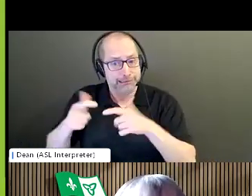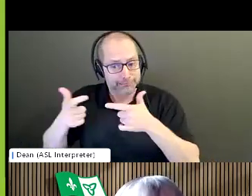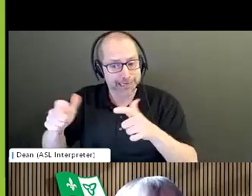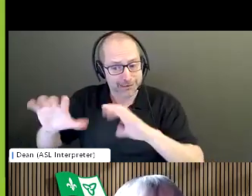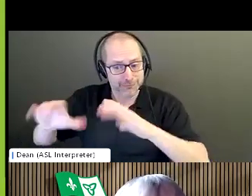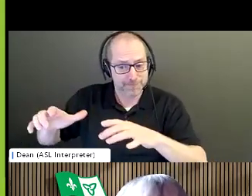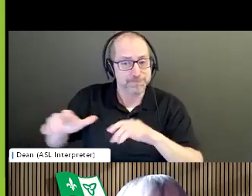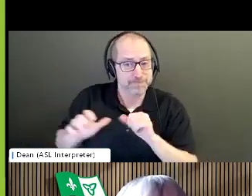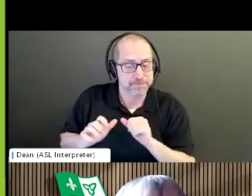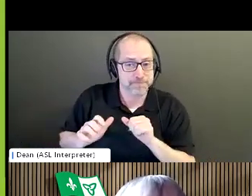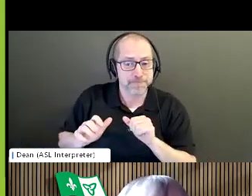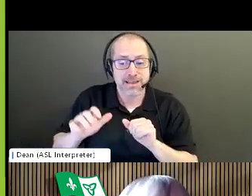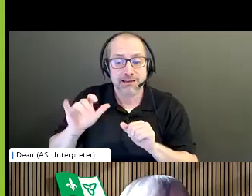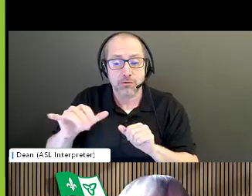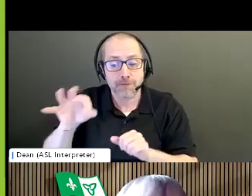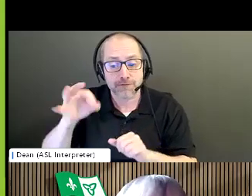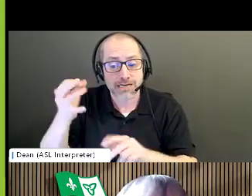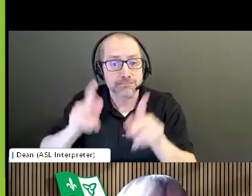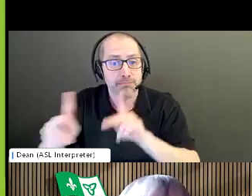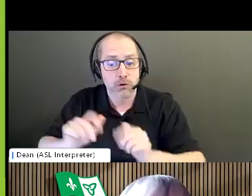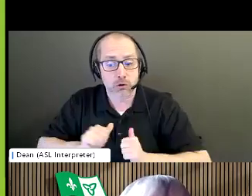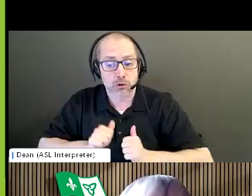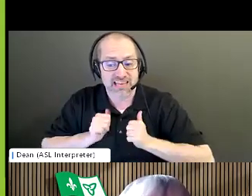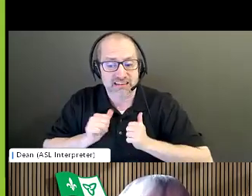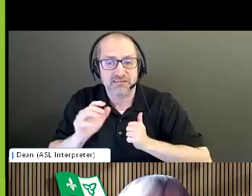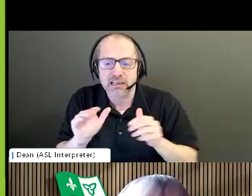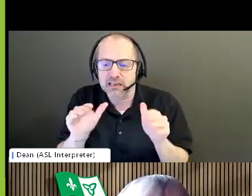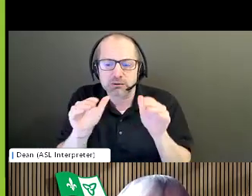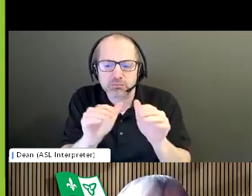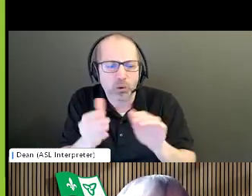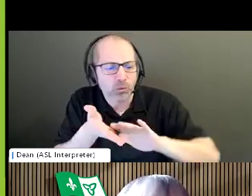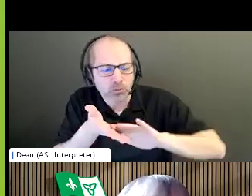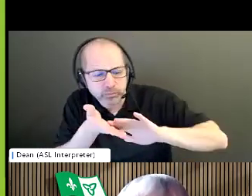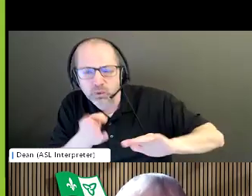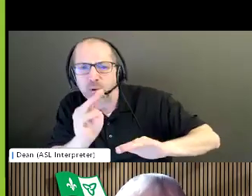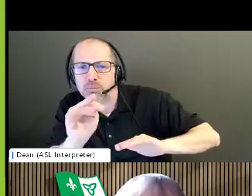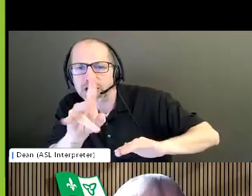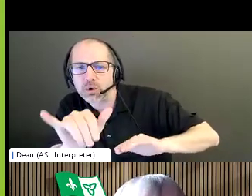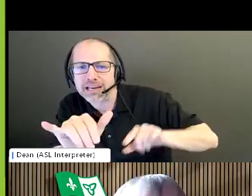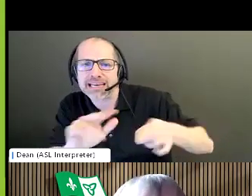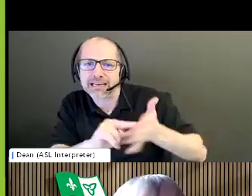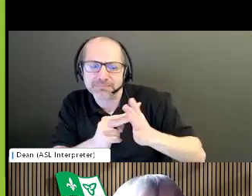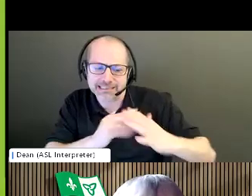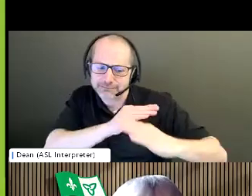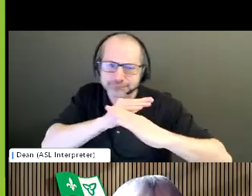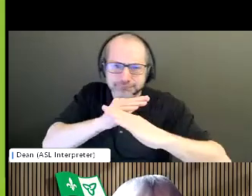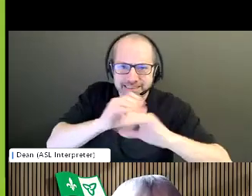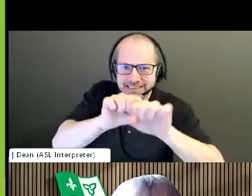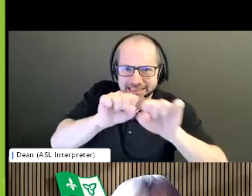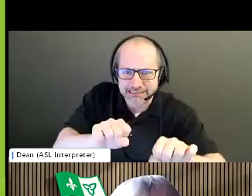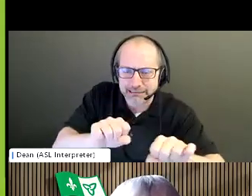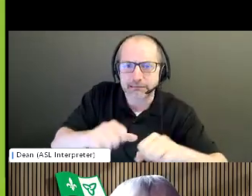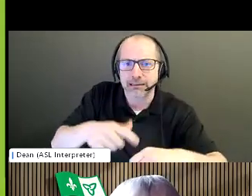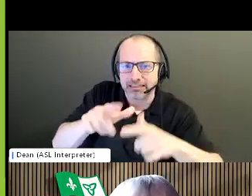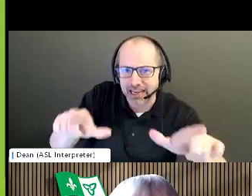there. Francophones living in minority settings face significant language-based and systemic barrier to